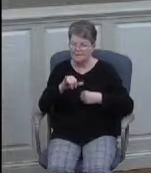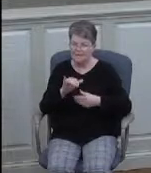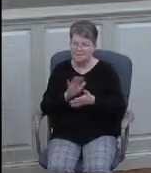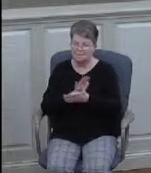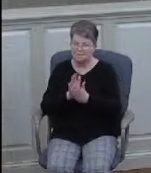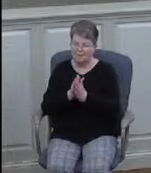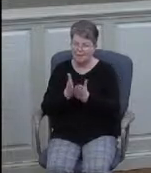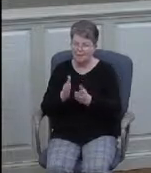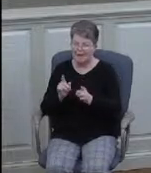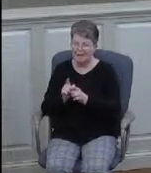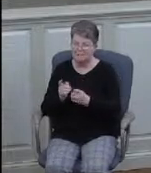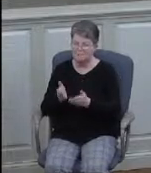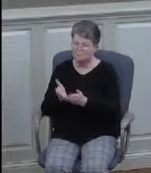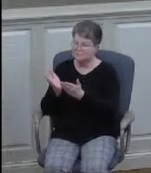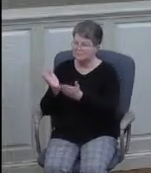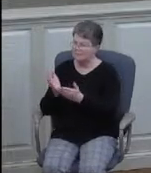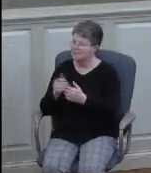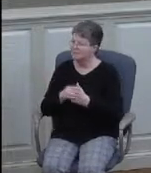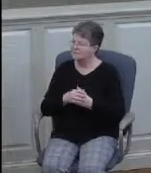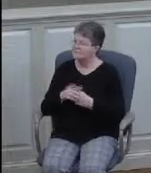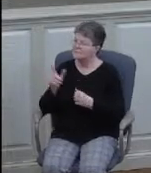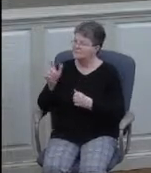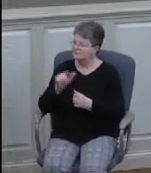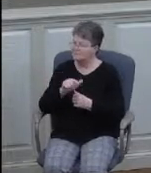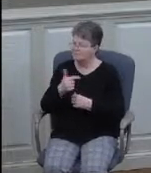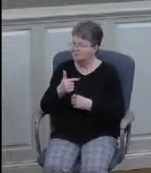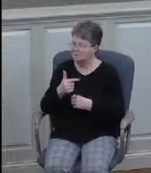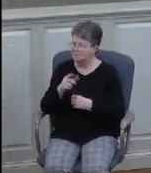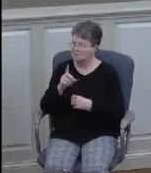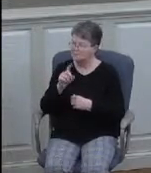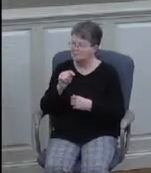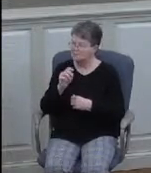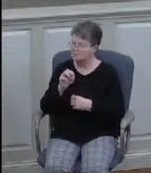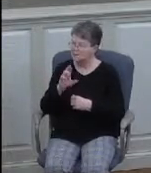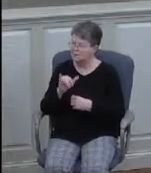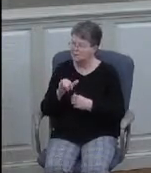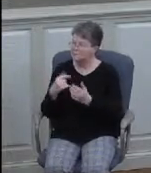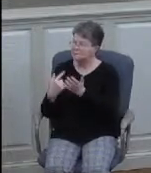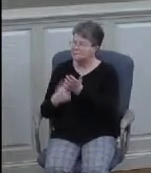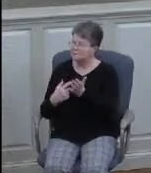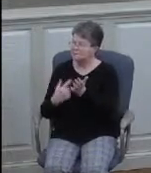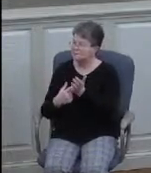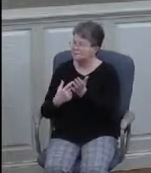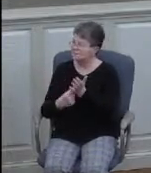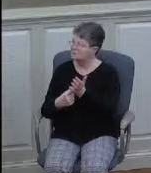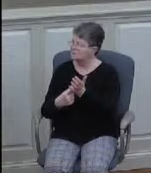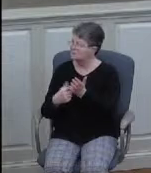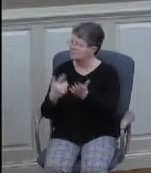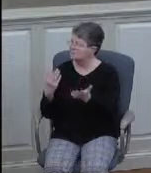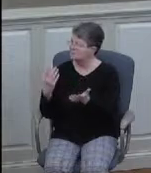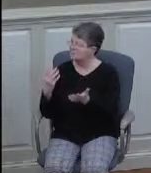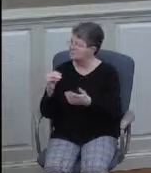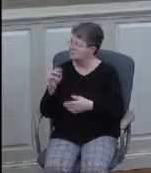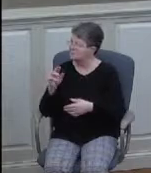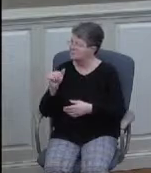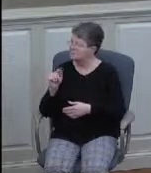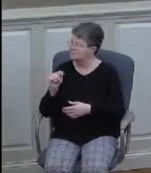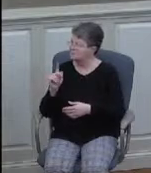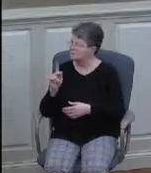presented. Second. Commissioner Cottle, thanks, Commissioner Terry, we are in discussion. Mr. Atkins?